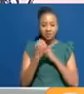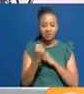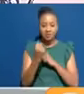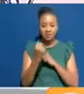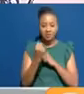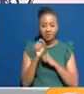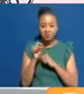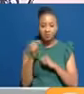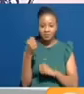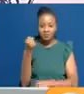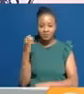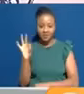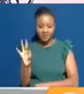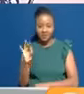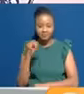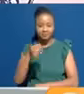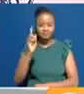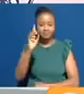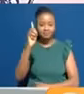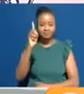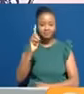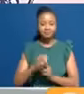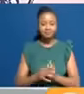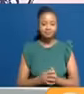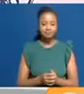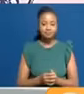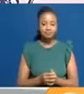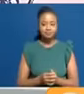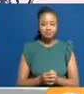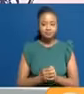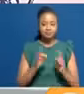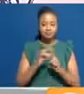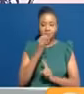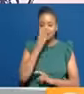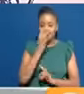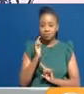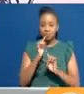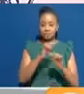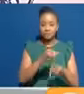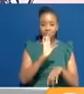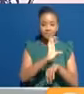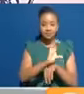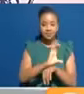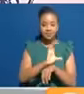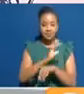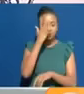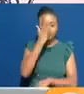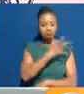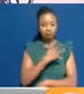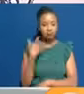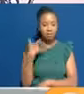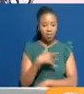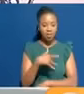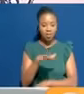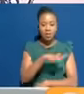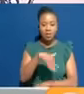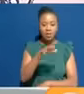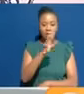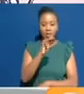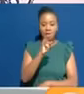195.53 shillings in Nairobi. The president, who attended Mass at the St. Mary's Catholic Church in Molo in Nakuru